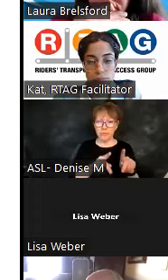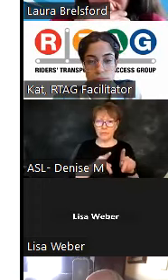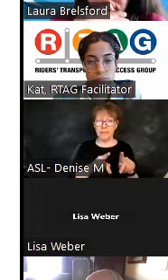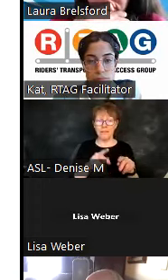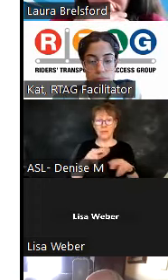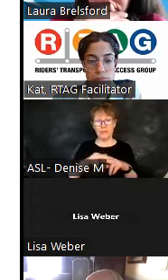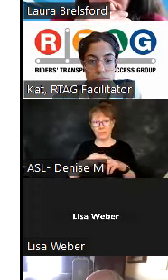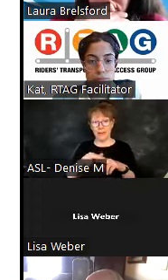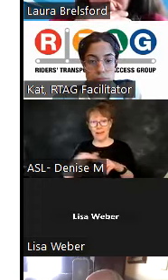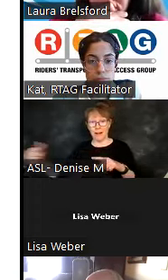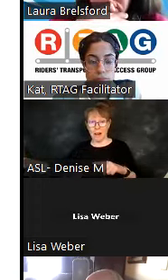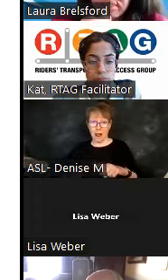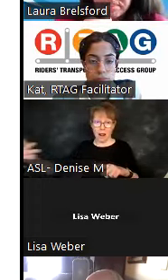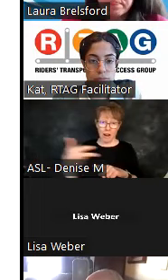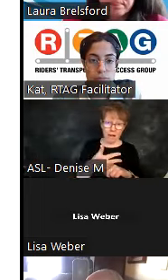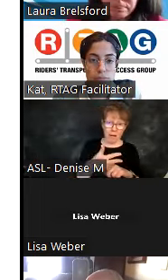train.